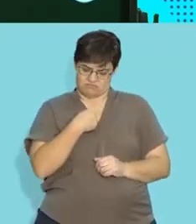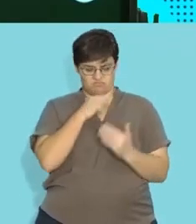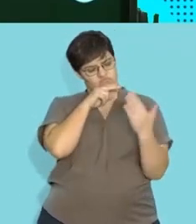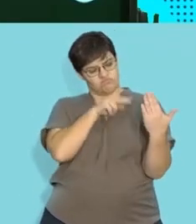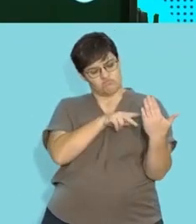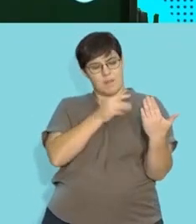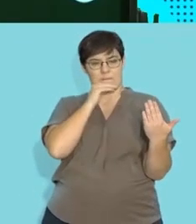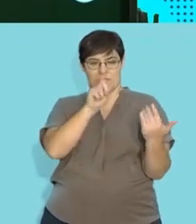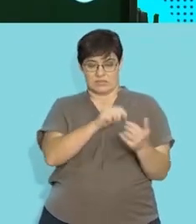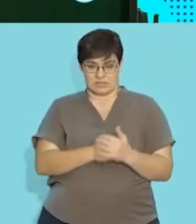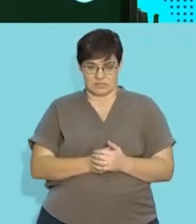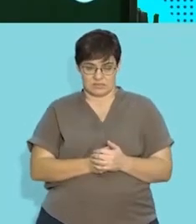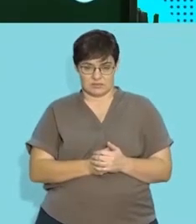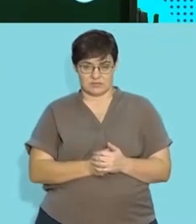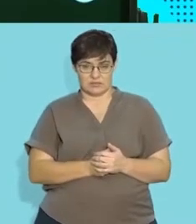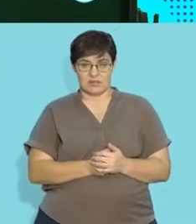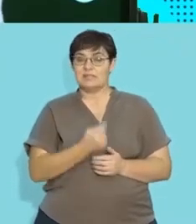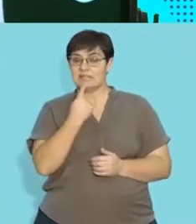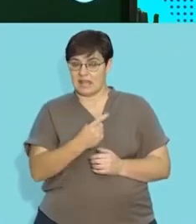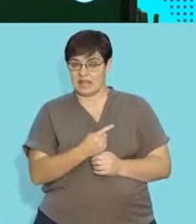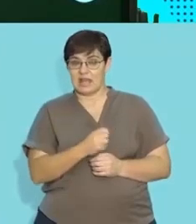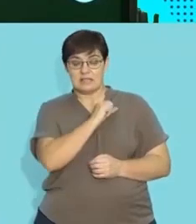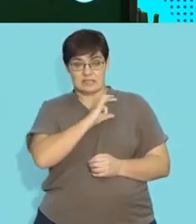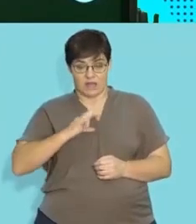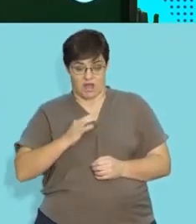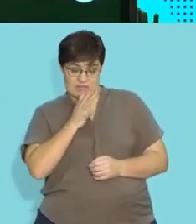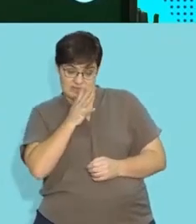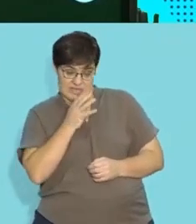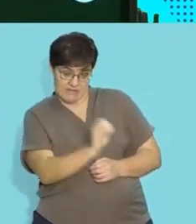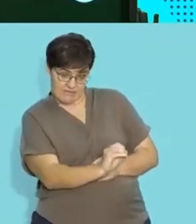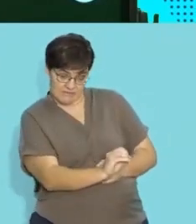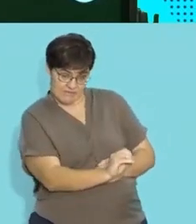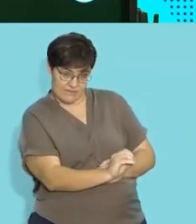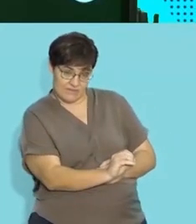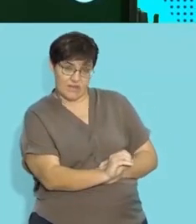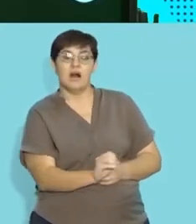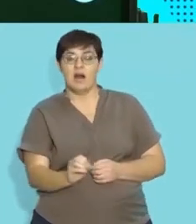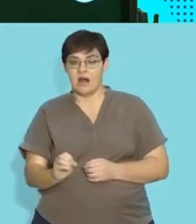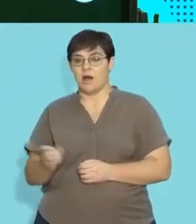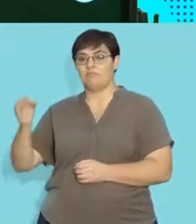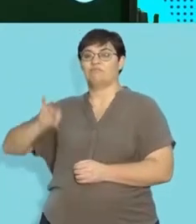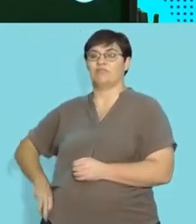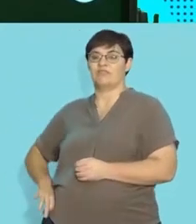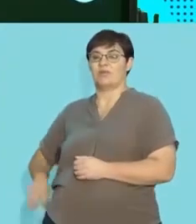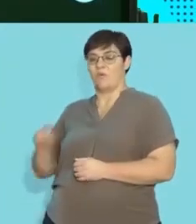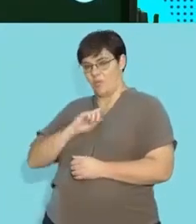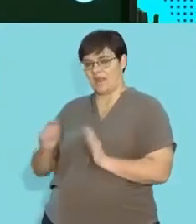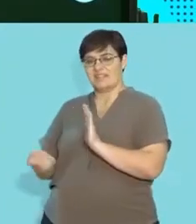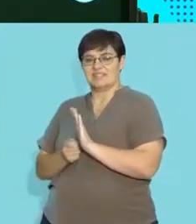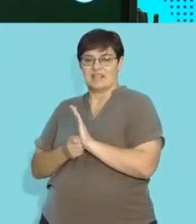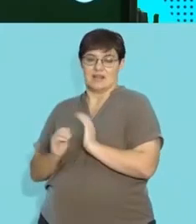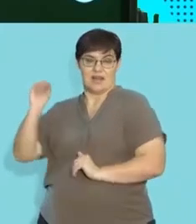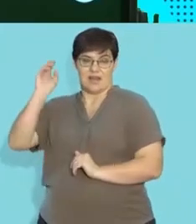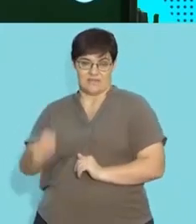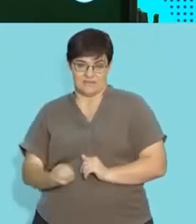So it implies that if you have high staff members, will be profitable for this business? Are we